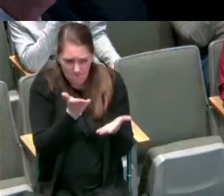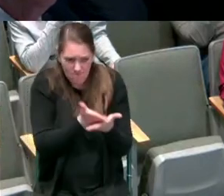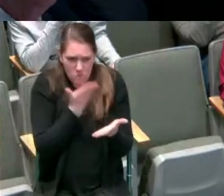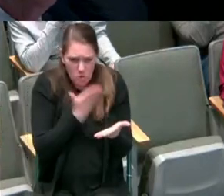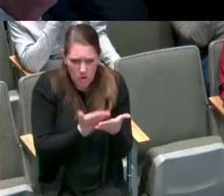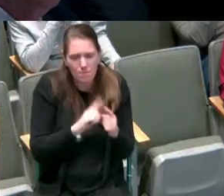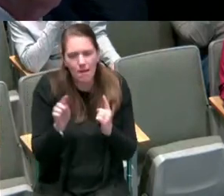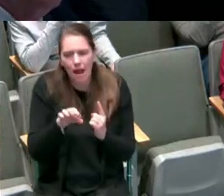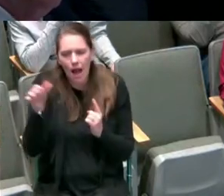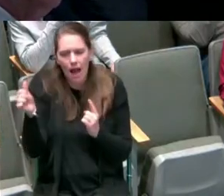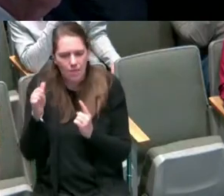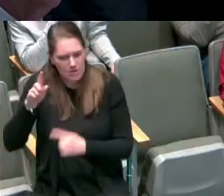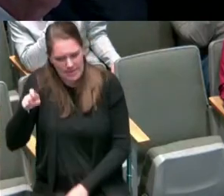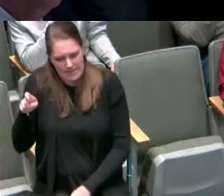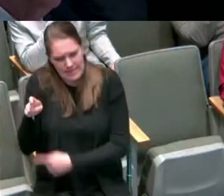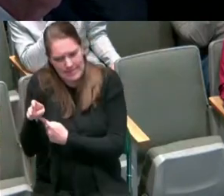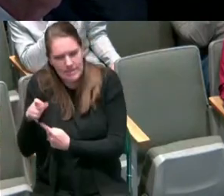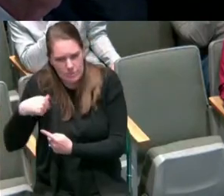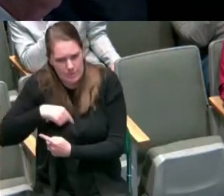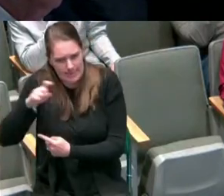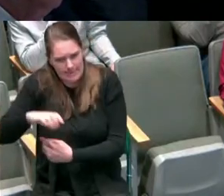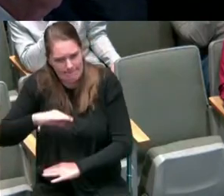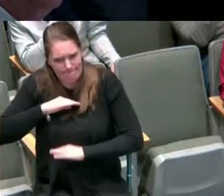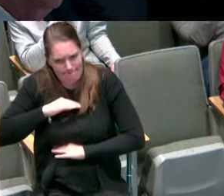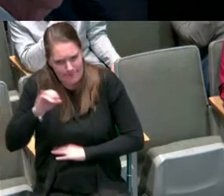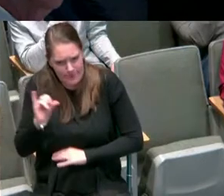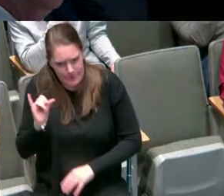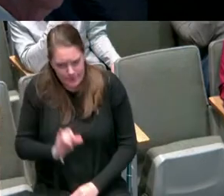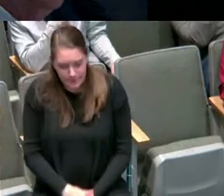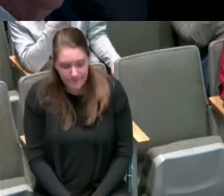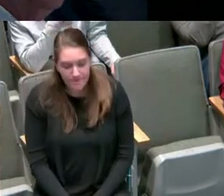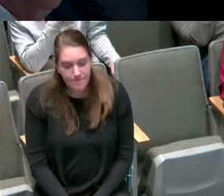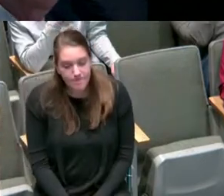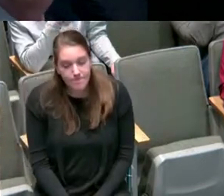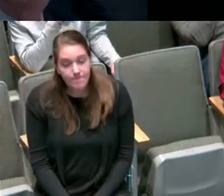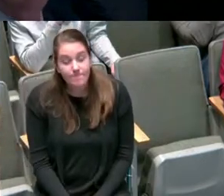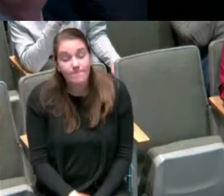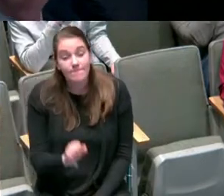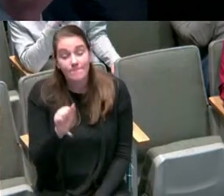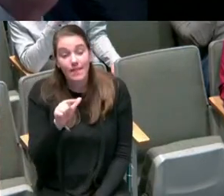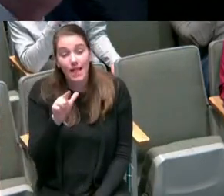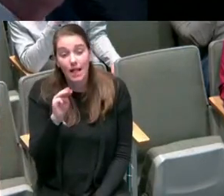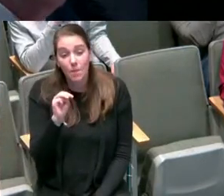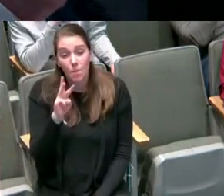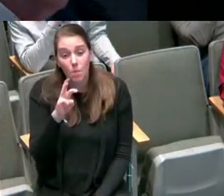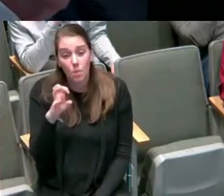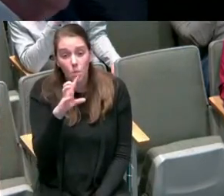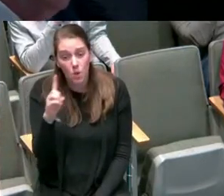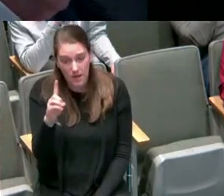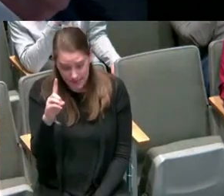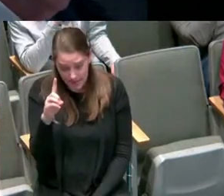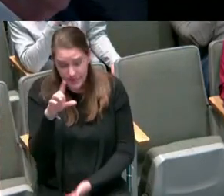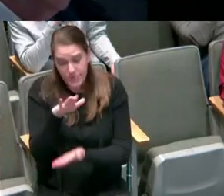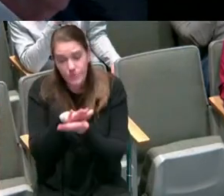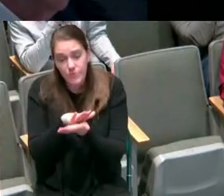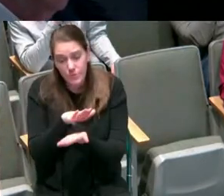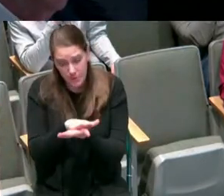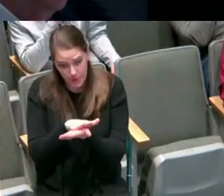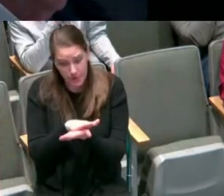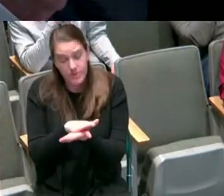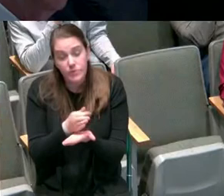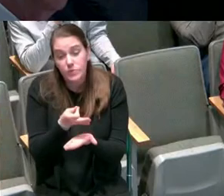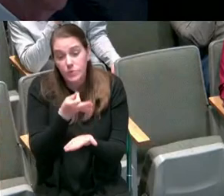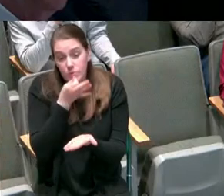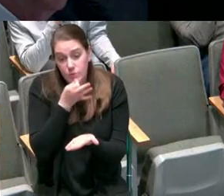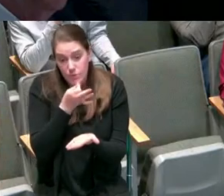addressed as well in addition Elmwood School soon soon may be uh